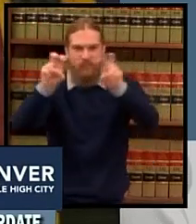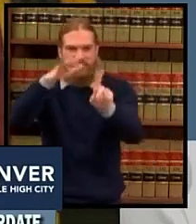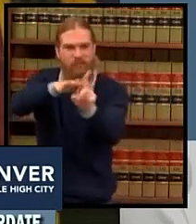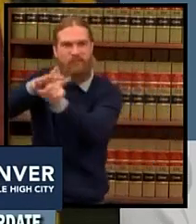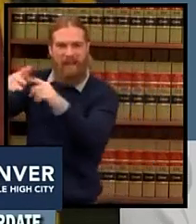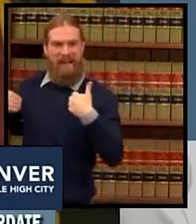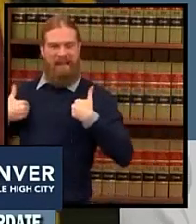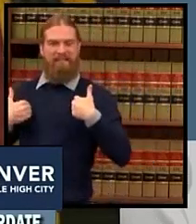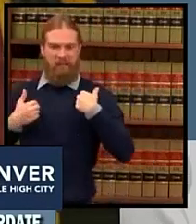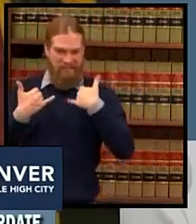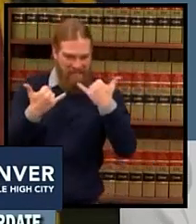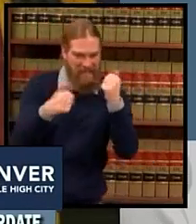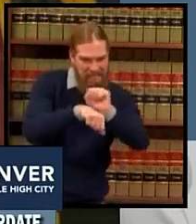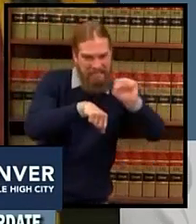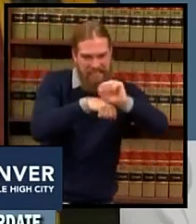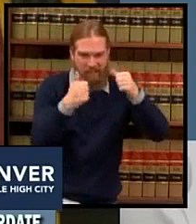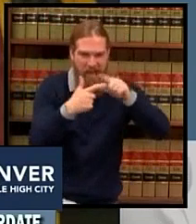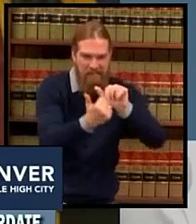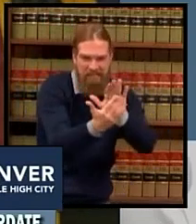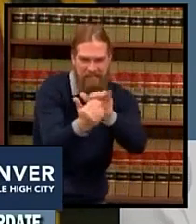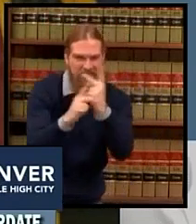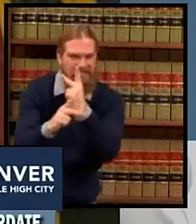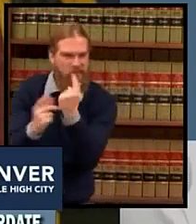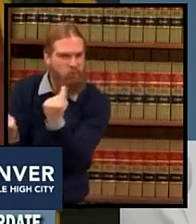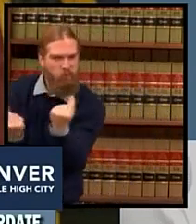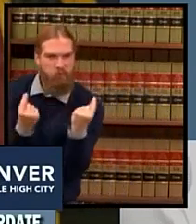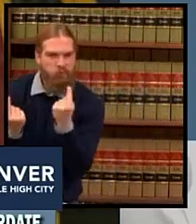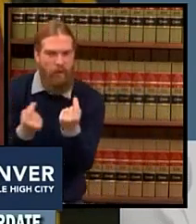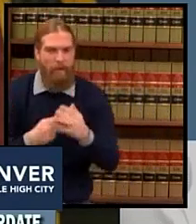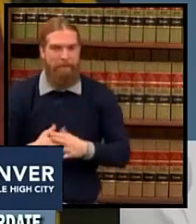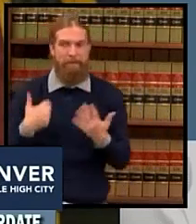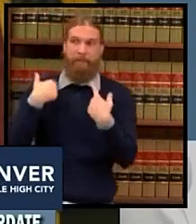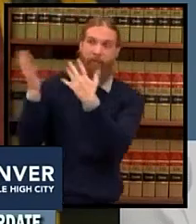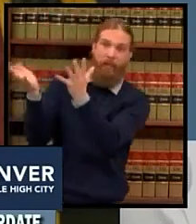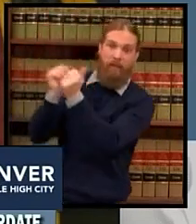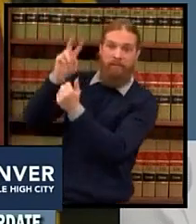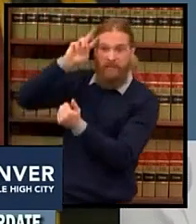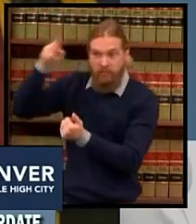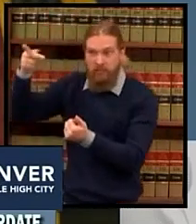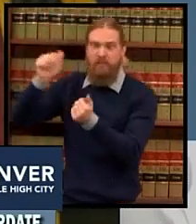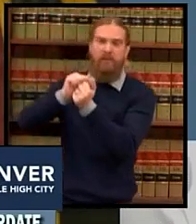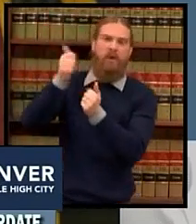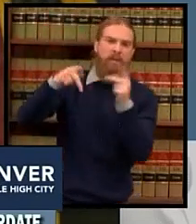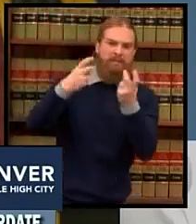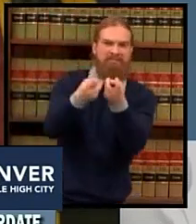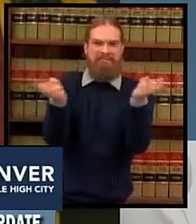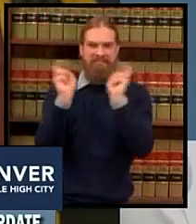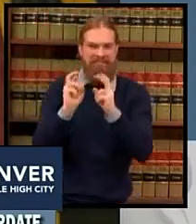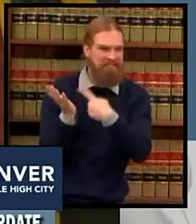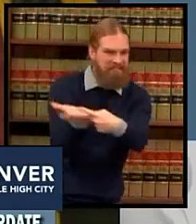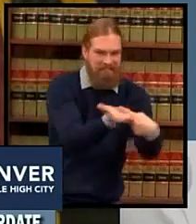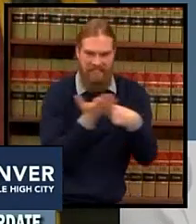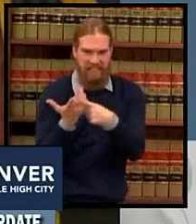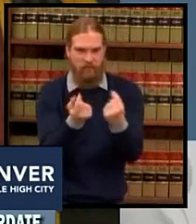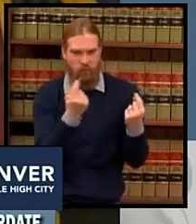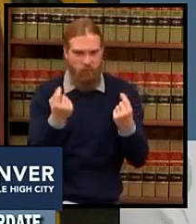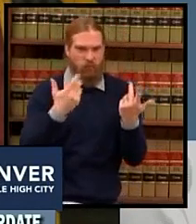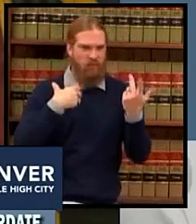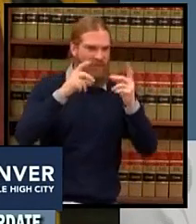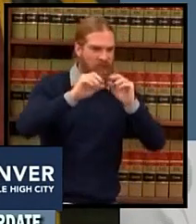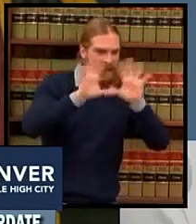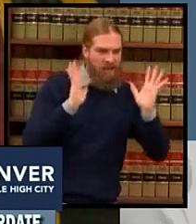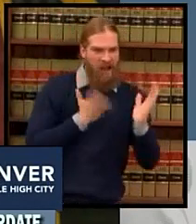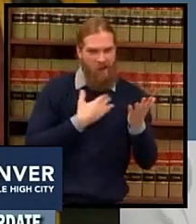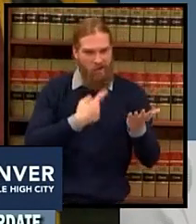And she and the other members of the administration who were on that call understood exactly what my anecdotes I